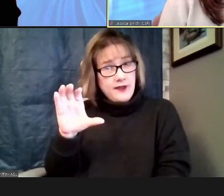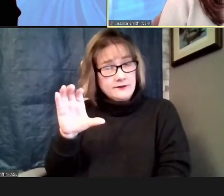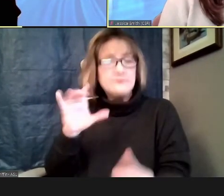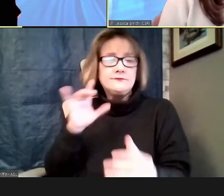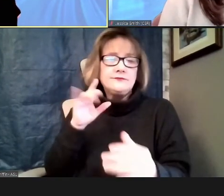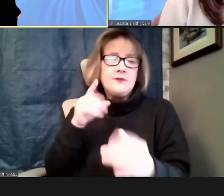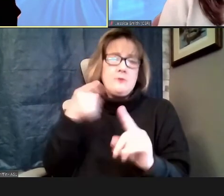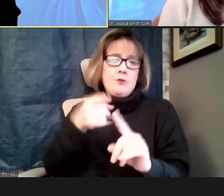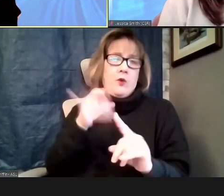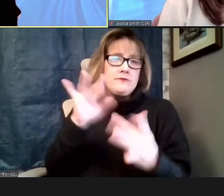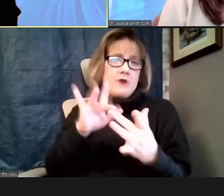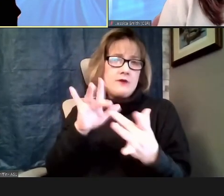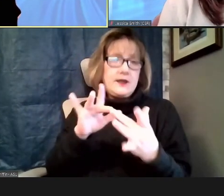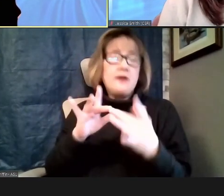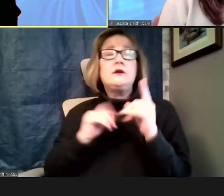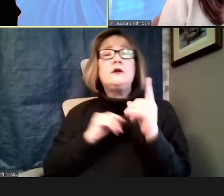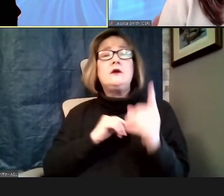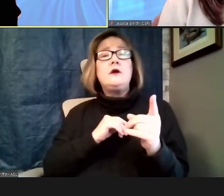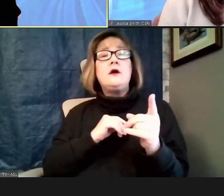That